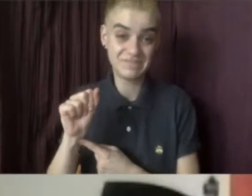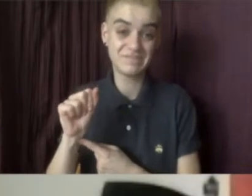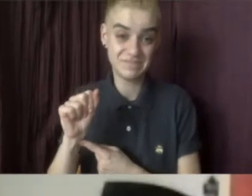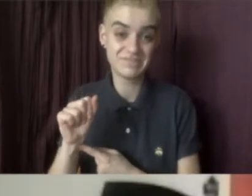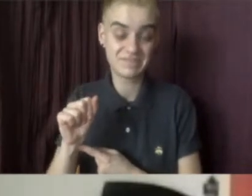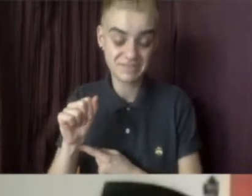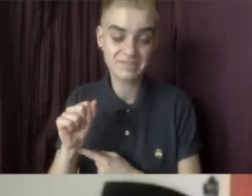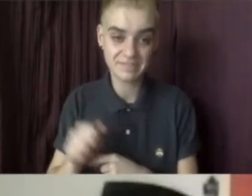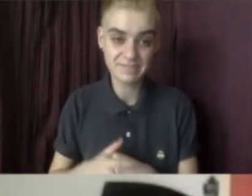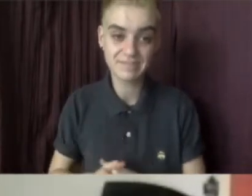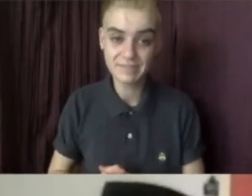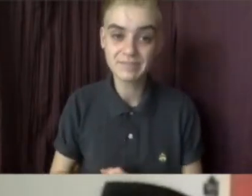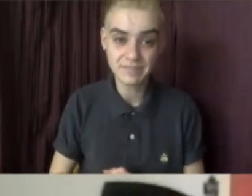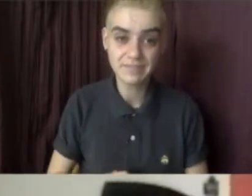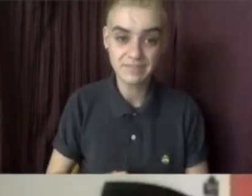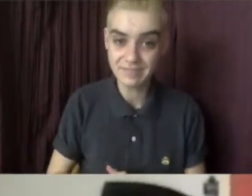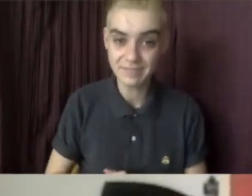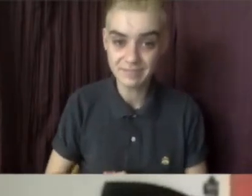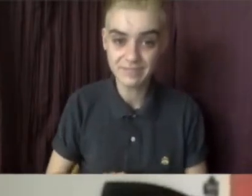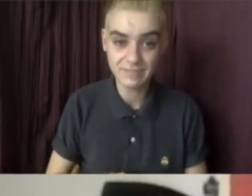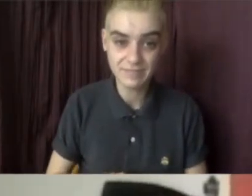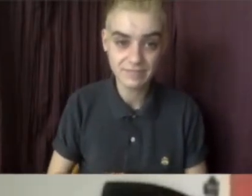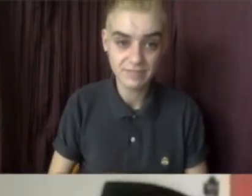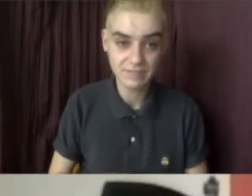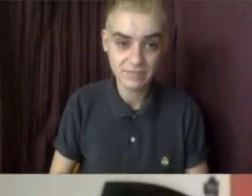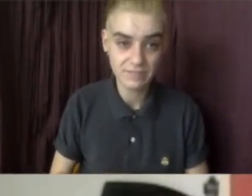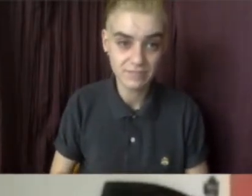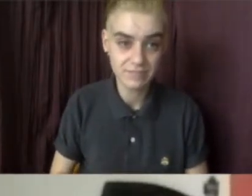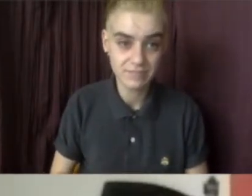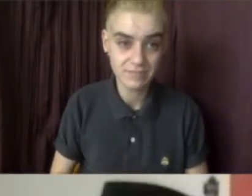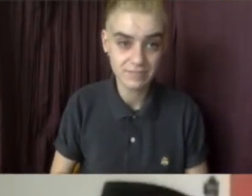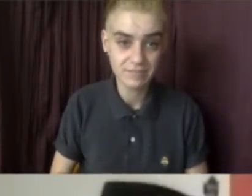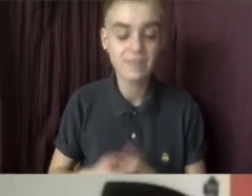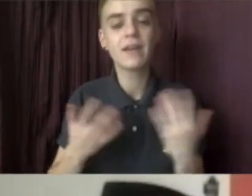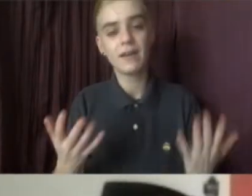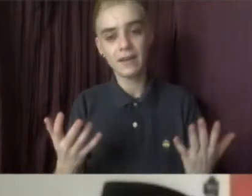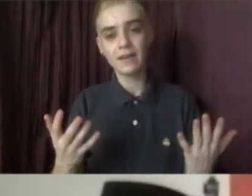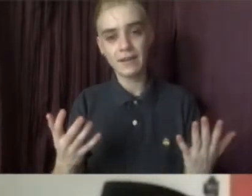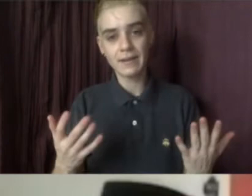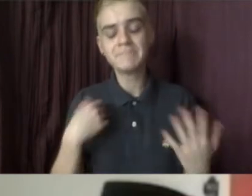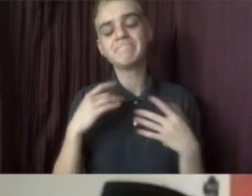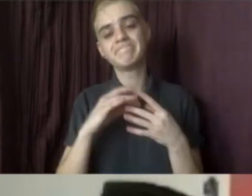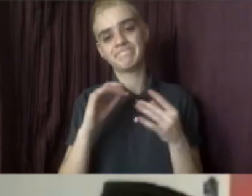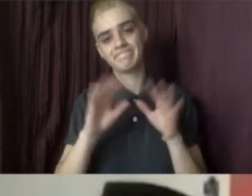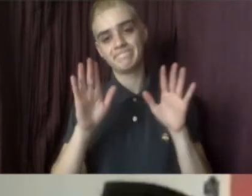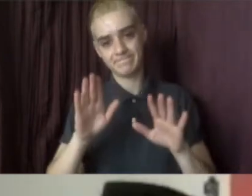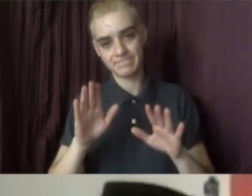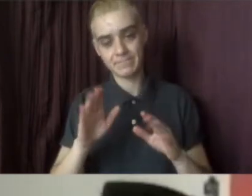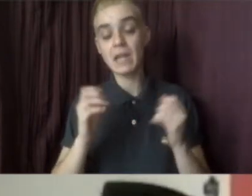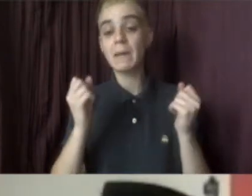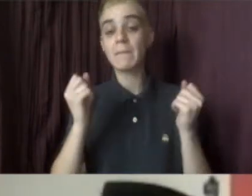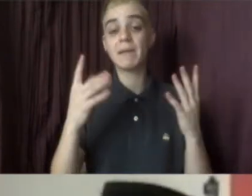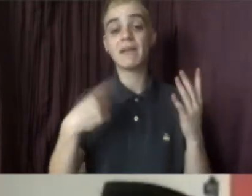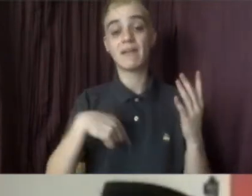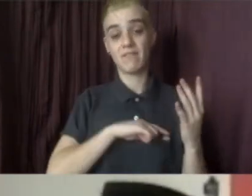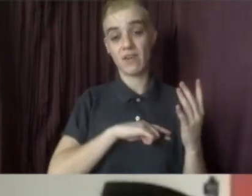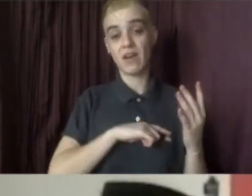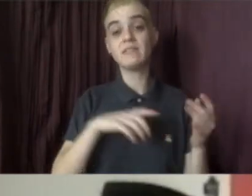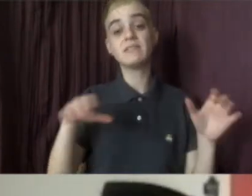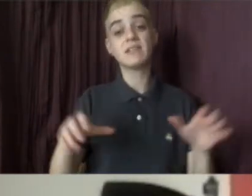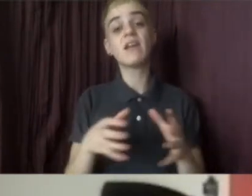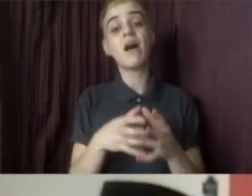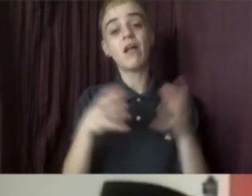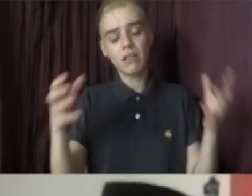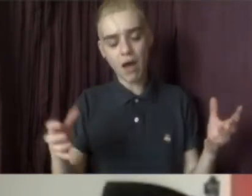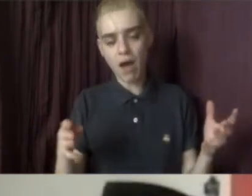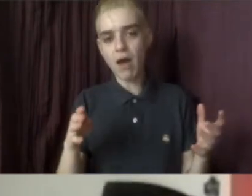Tennessee would not get rid of the Confederate flag, right? And like Delta Sigma Theta, there's 200,000 of us. When we have a